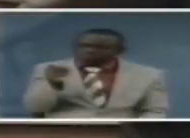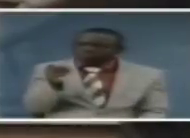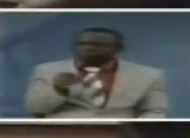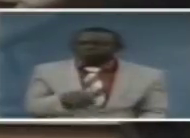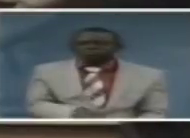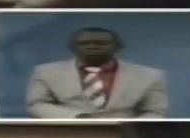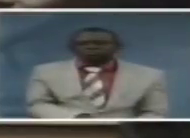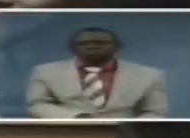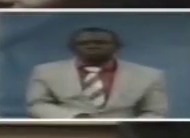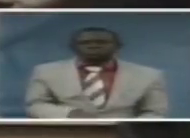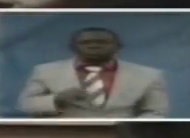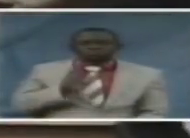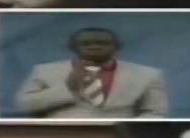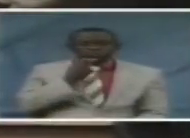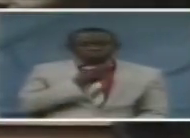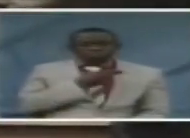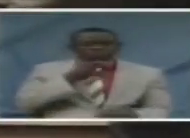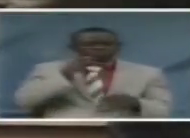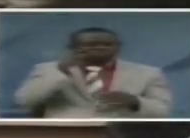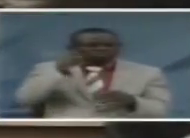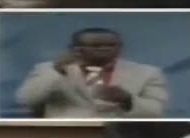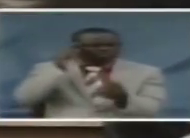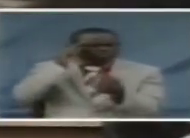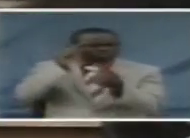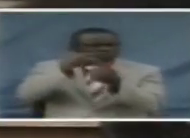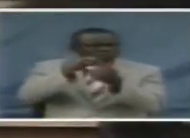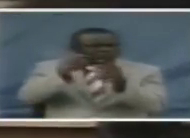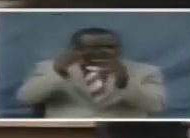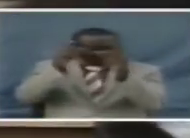In arriving at our destination, Mr. Speaker,